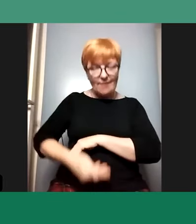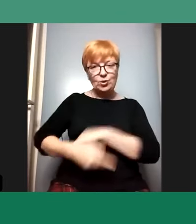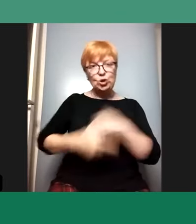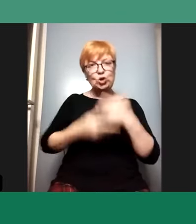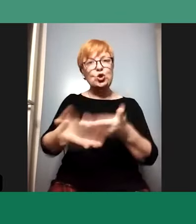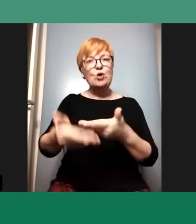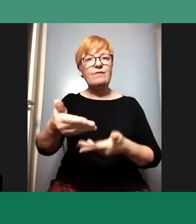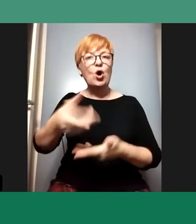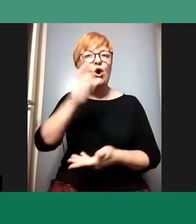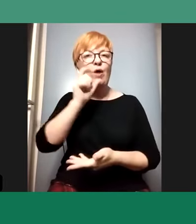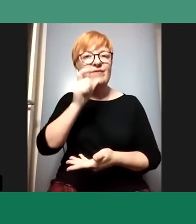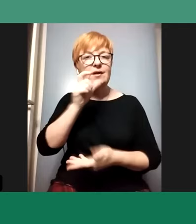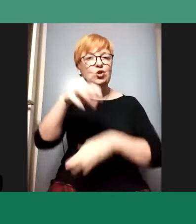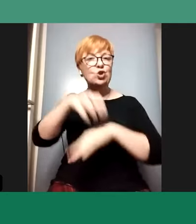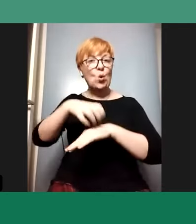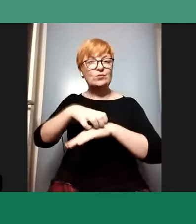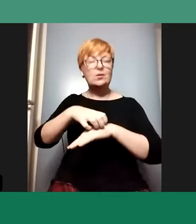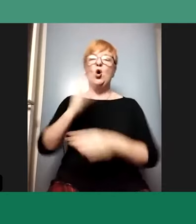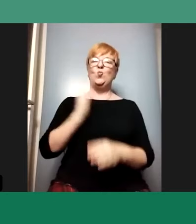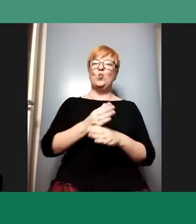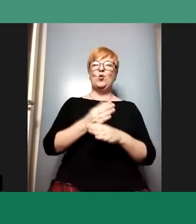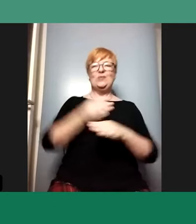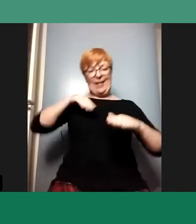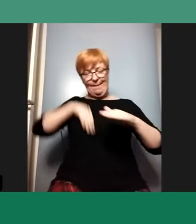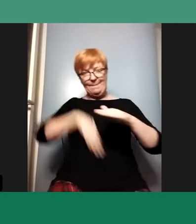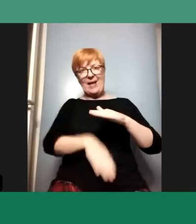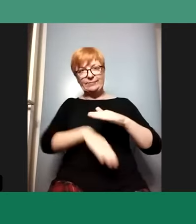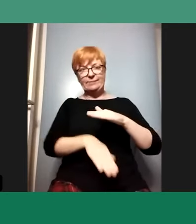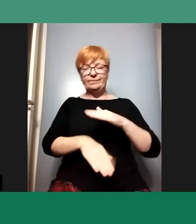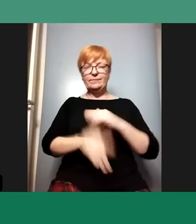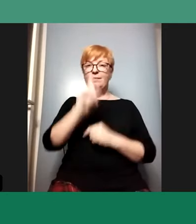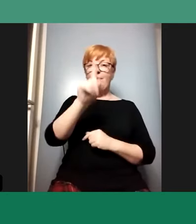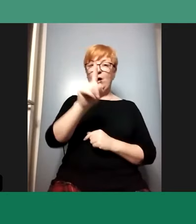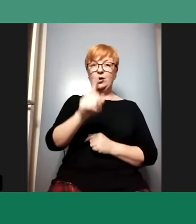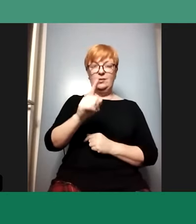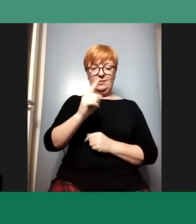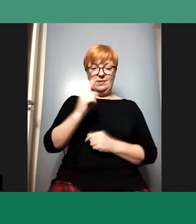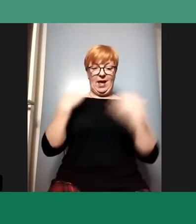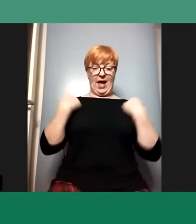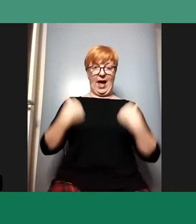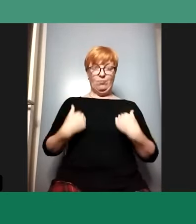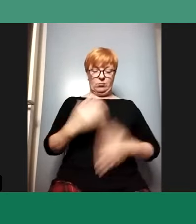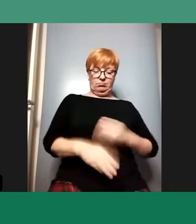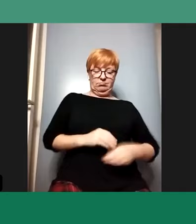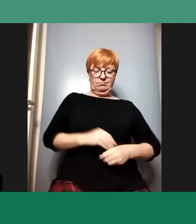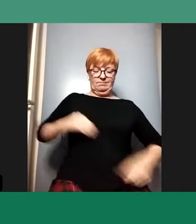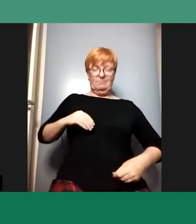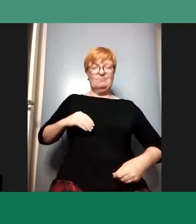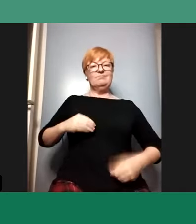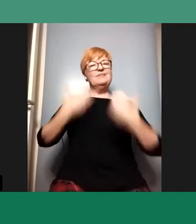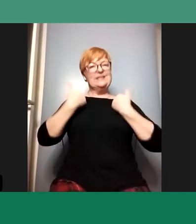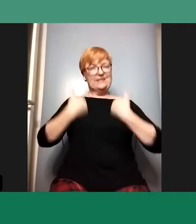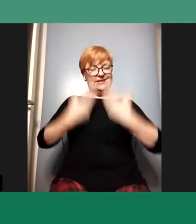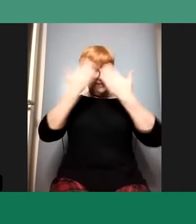basement. But I learned to tie my apron in a way which retained some dignity. And in my